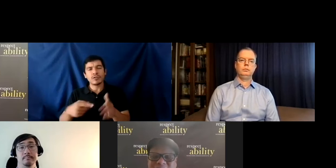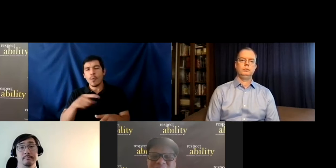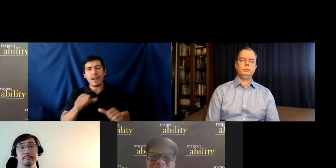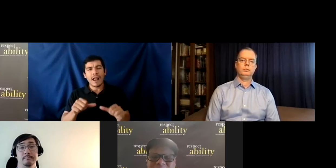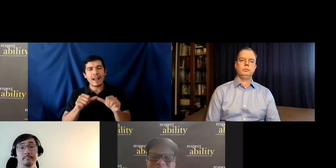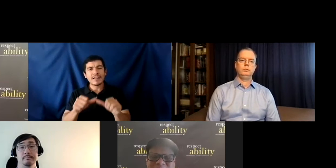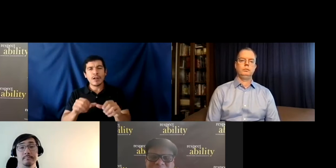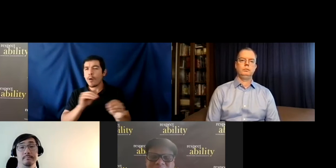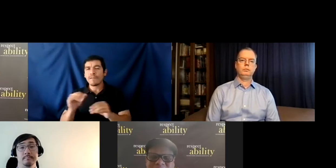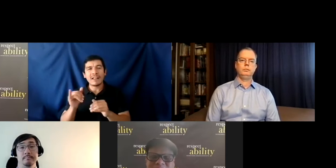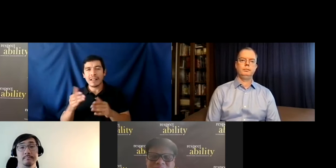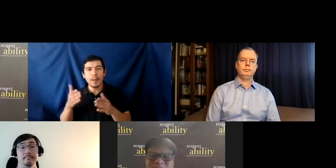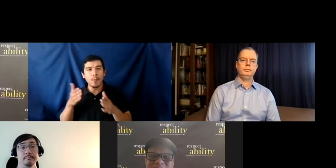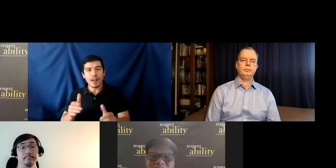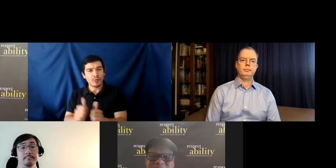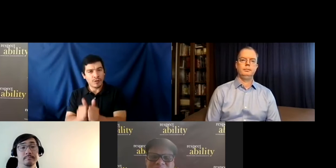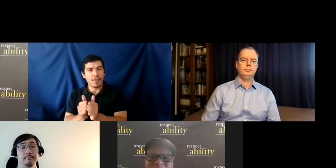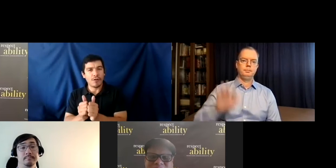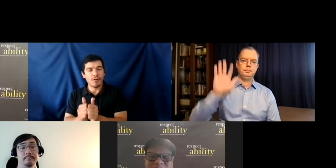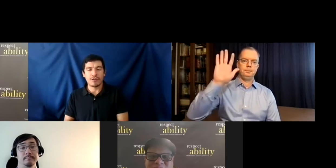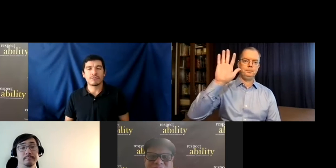together.